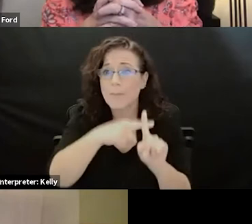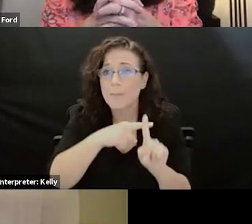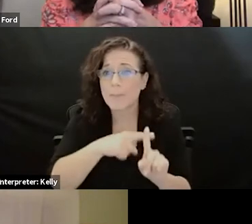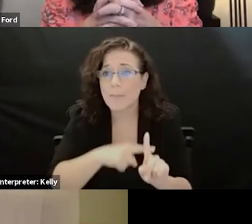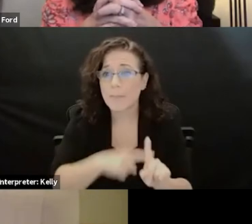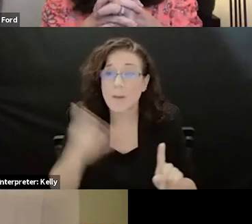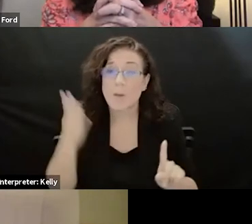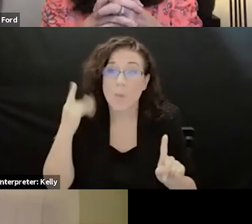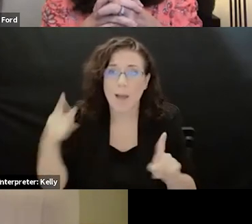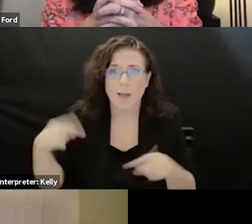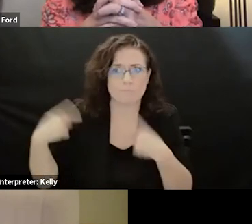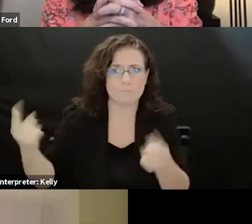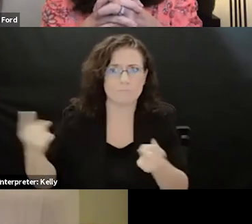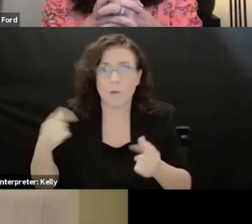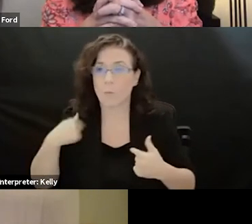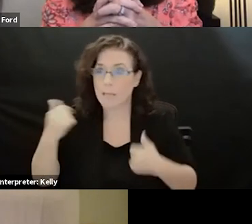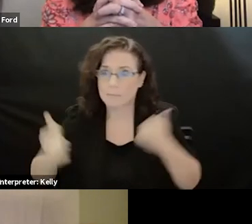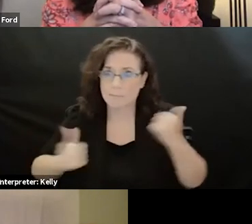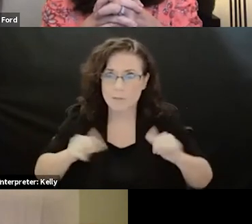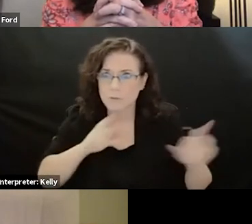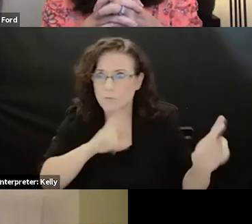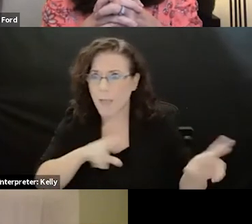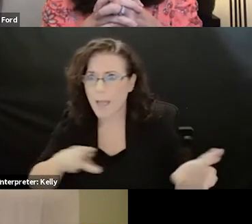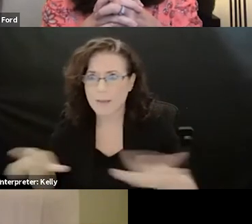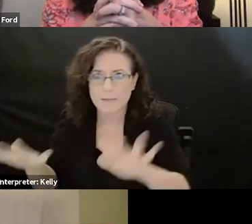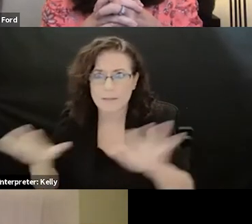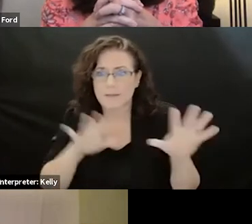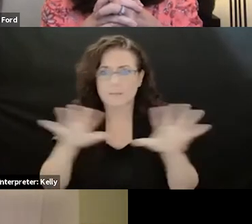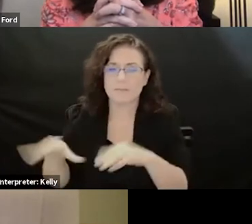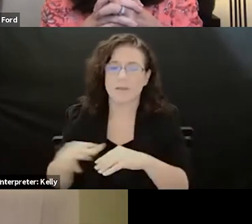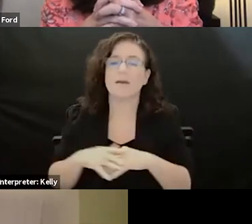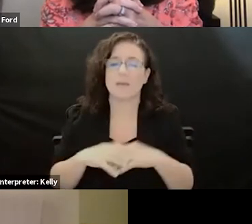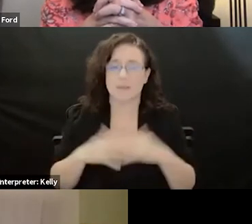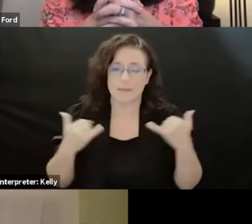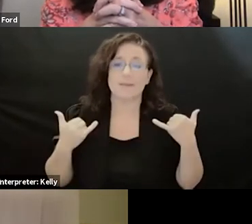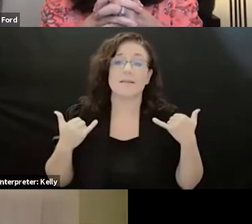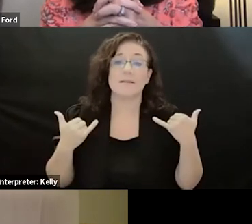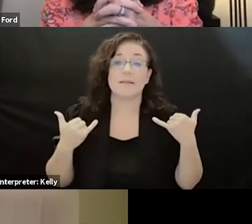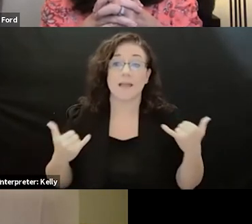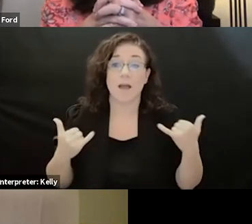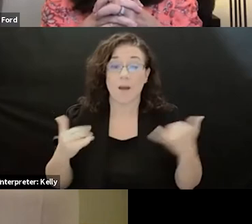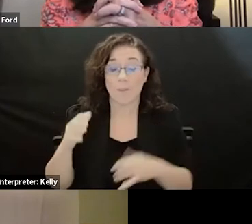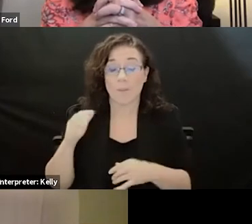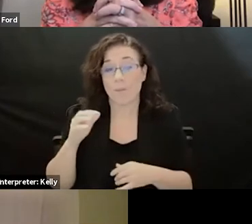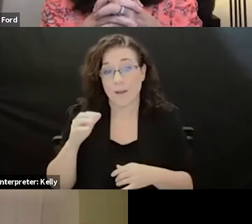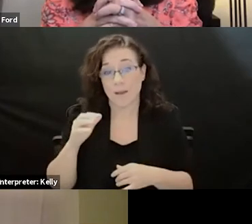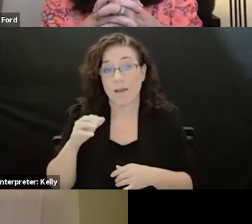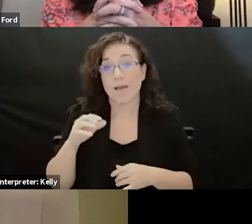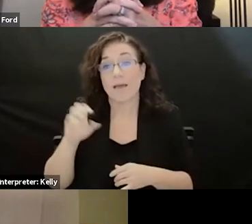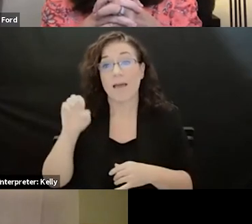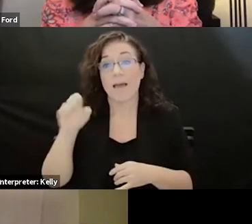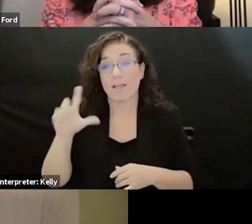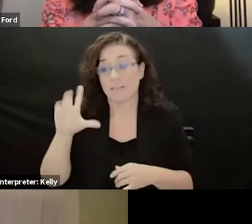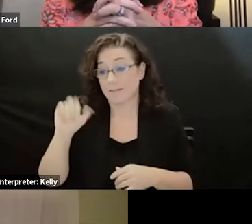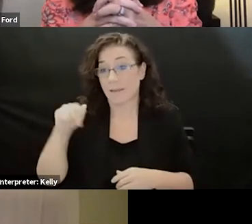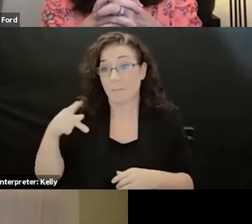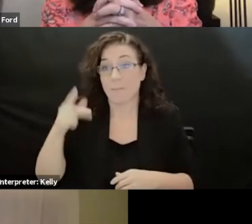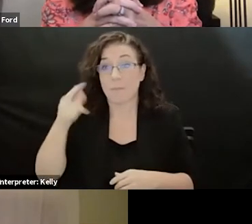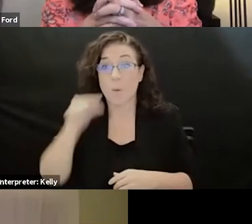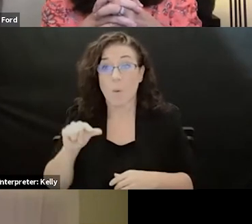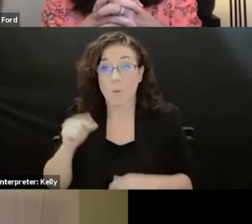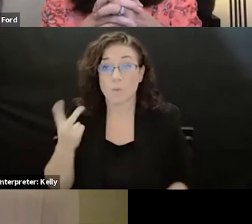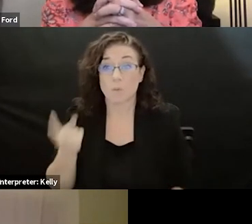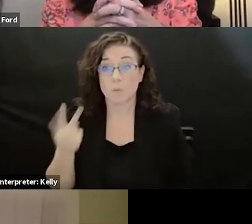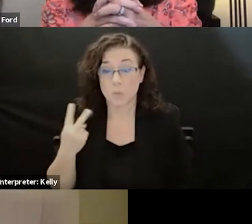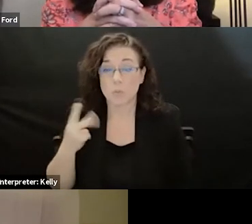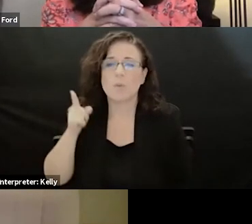very much reactive mode additionally board members lcap gold 2 talks about improving our communication and